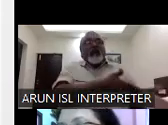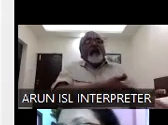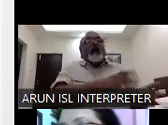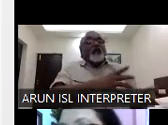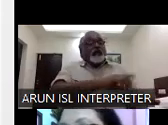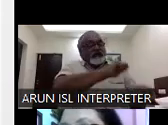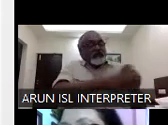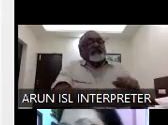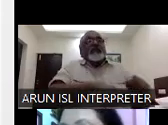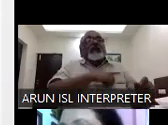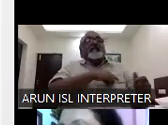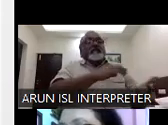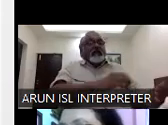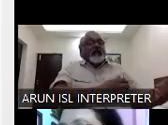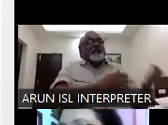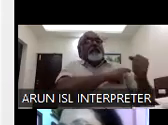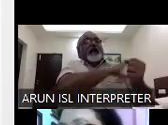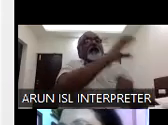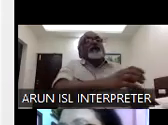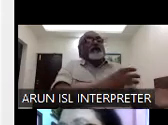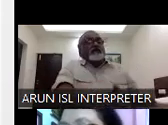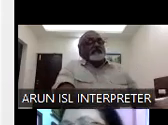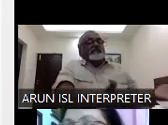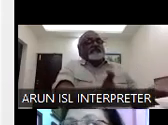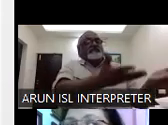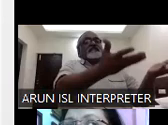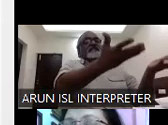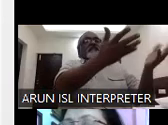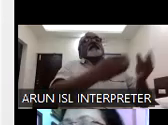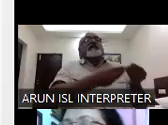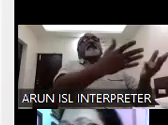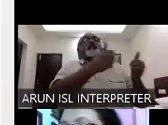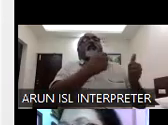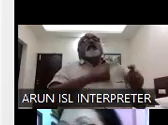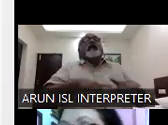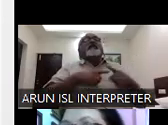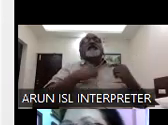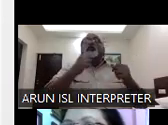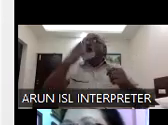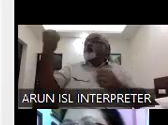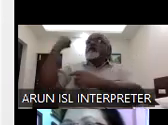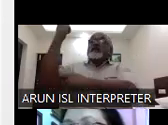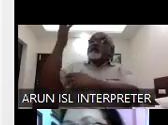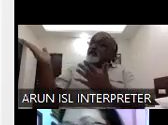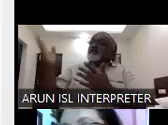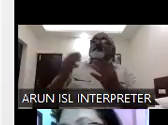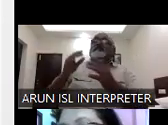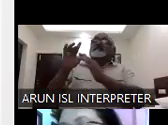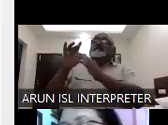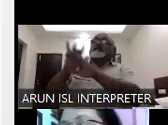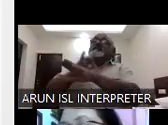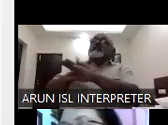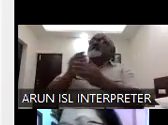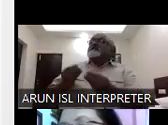become, able to survive and able to live a good life. So you sensitize the powerful people in such a way so that the